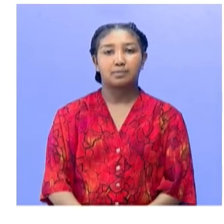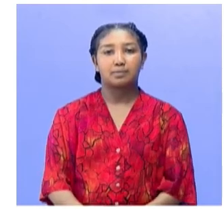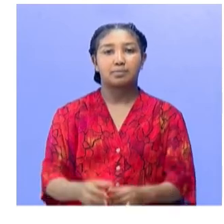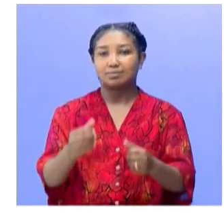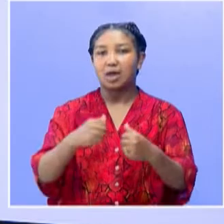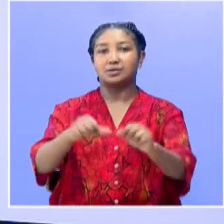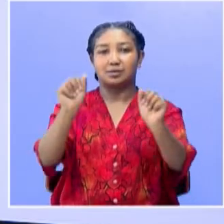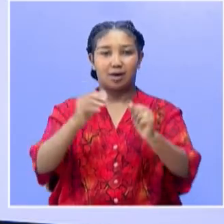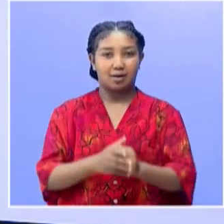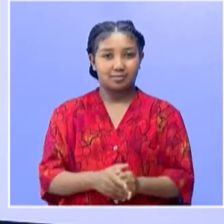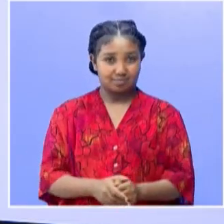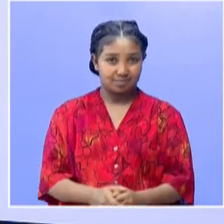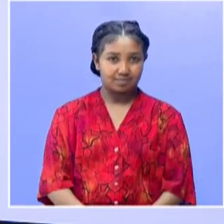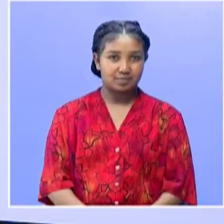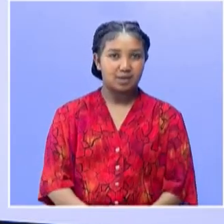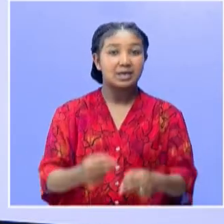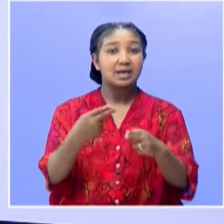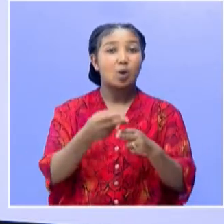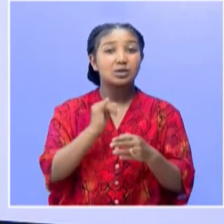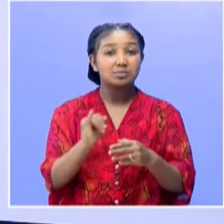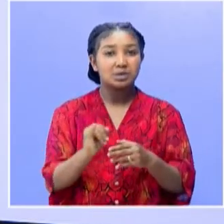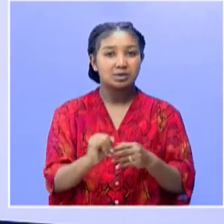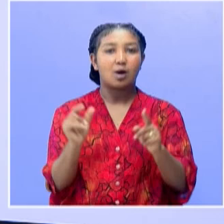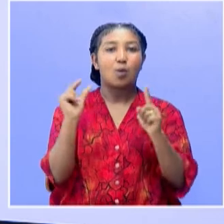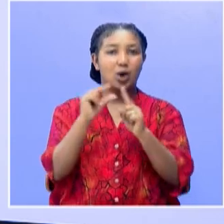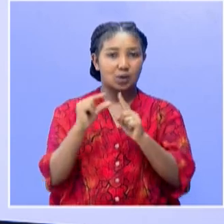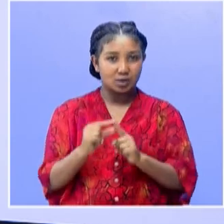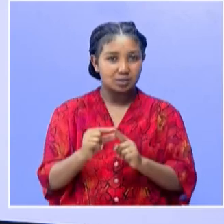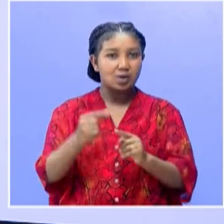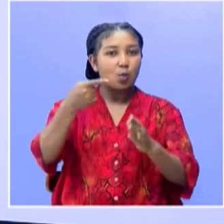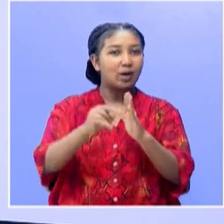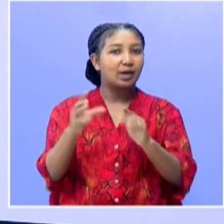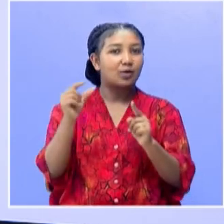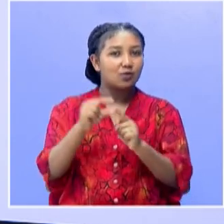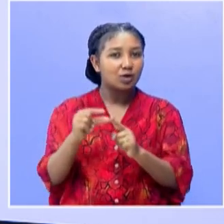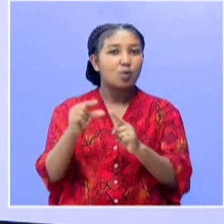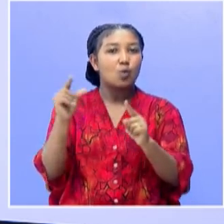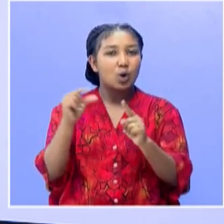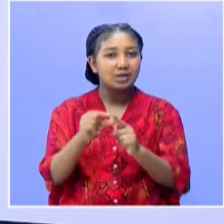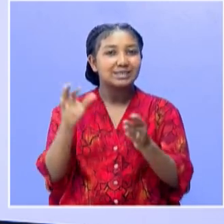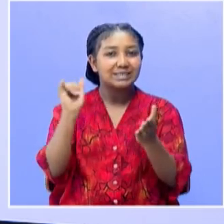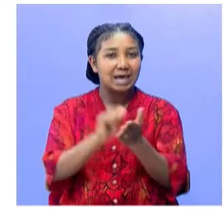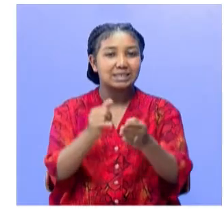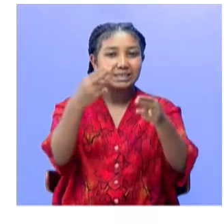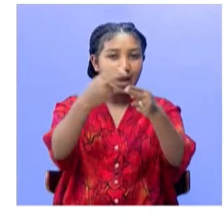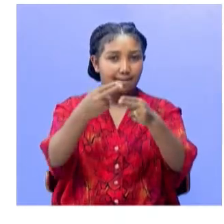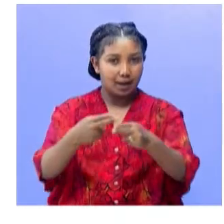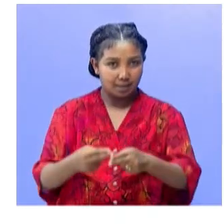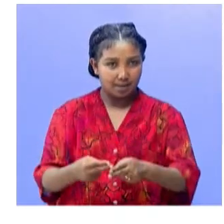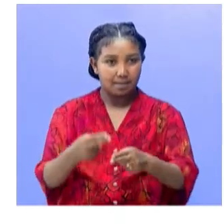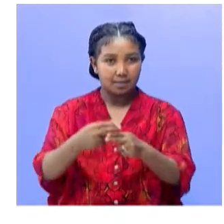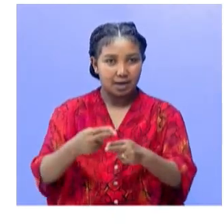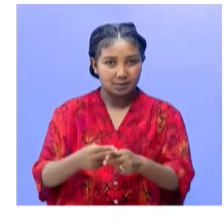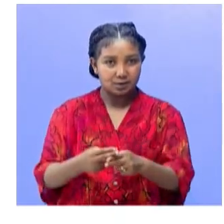etc. Yeah? A noun is what? A word. What kind of word? A word that names.